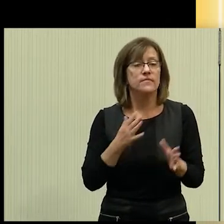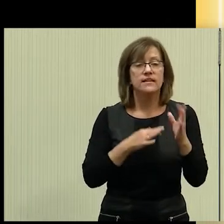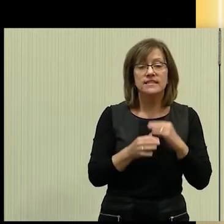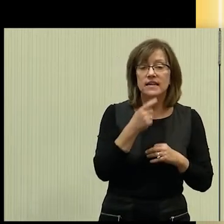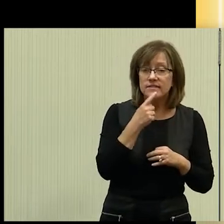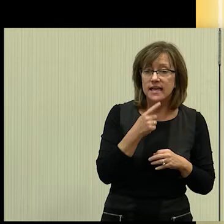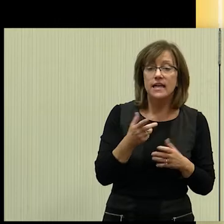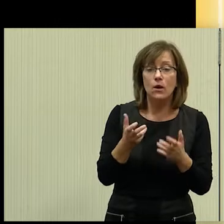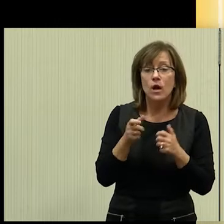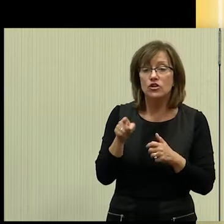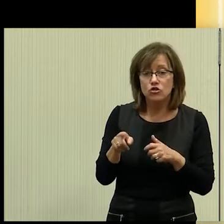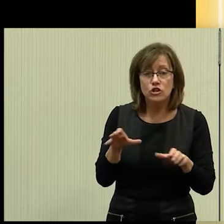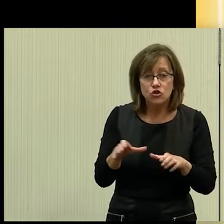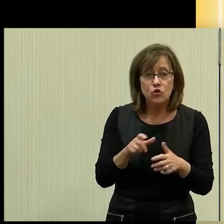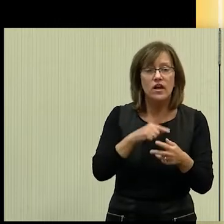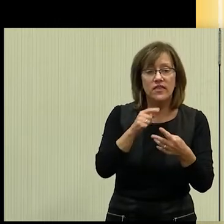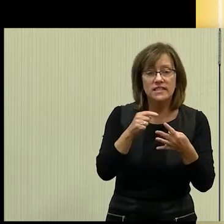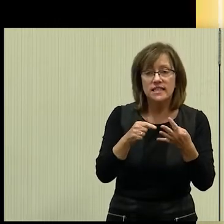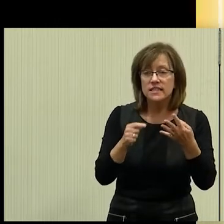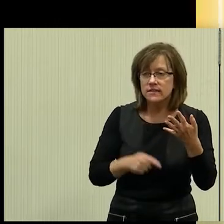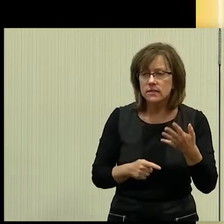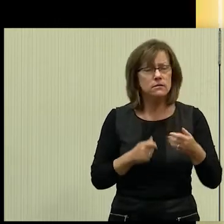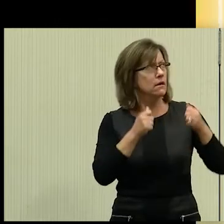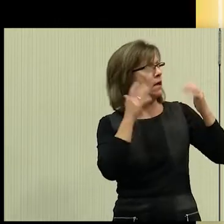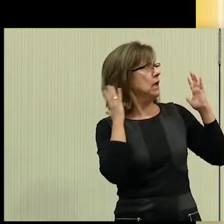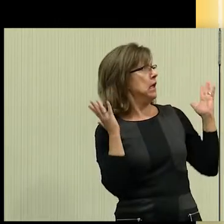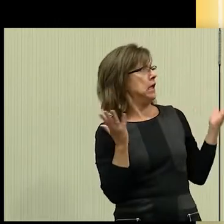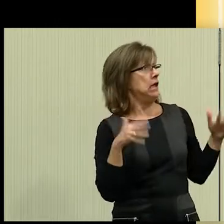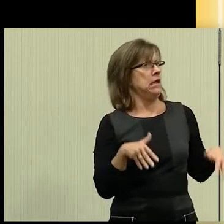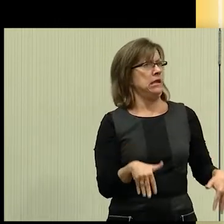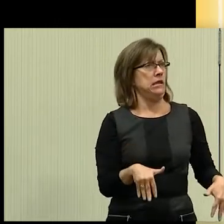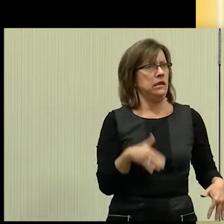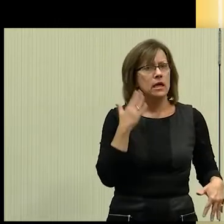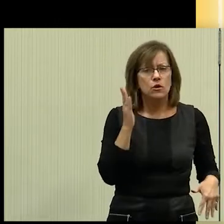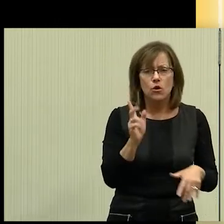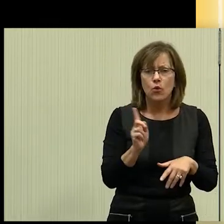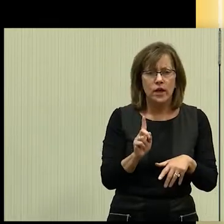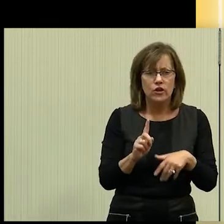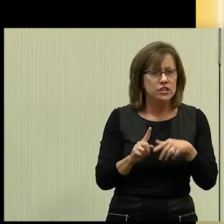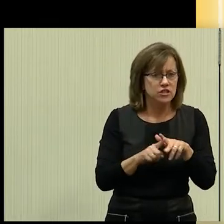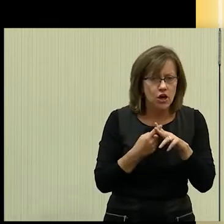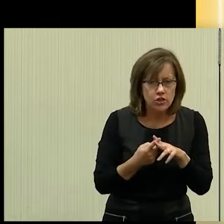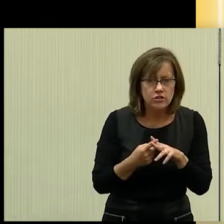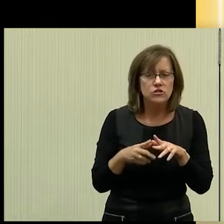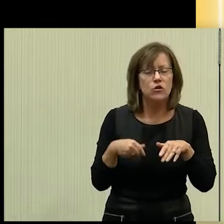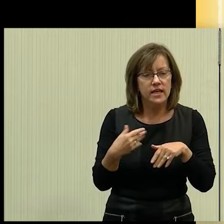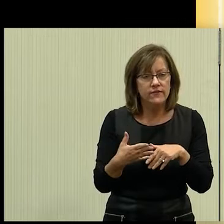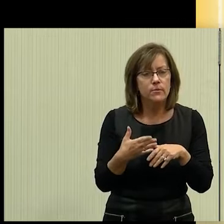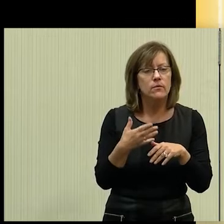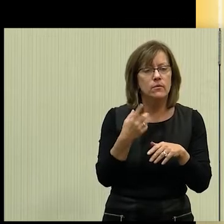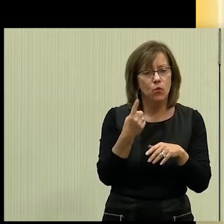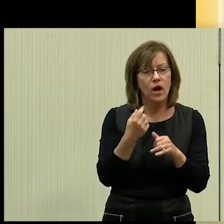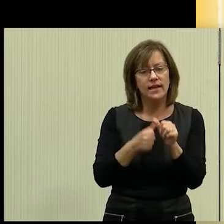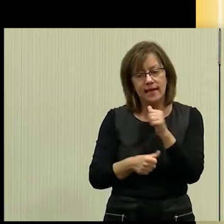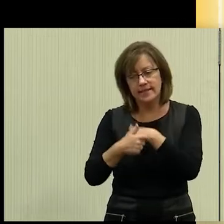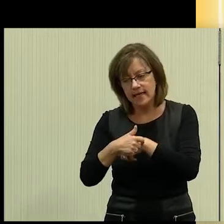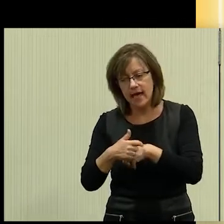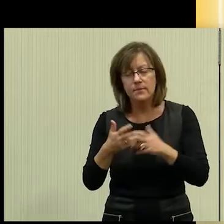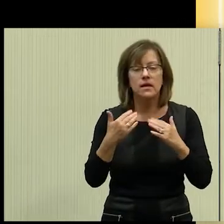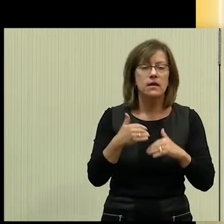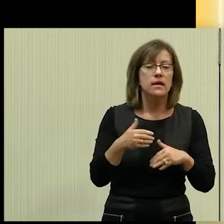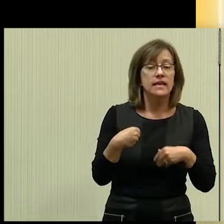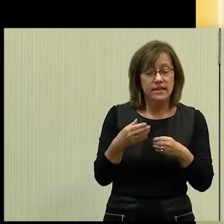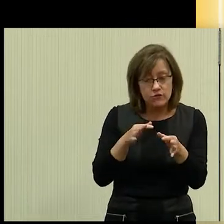and then do this. It's too much. So minimizing the number of directions, individualizing the way they're given. You might have to provide picture supports with